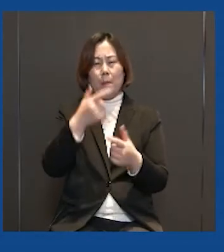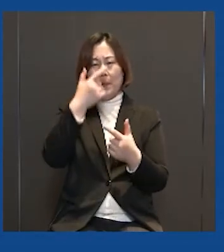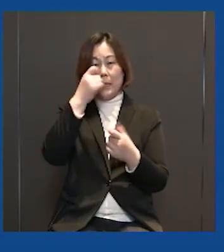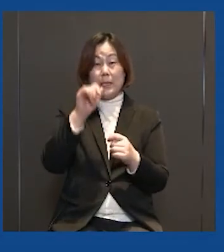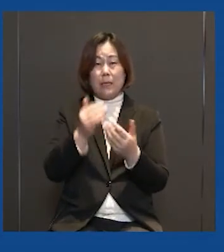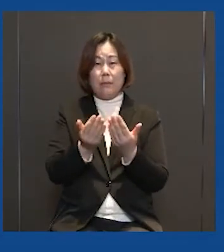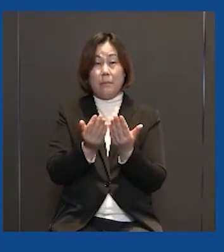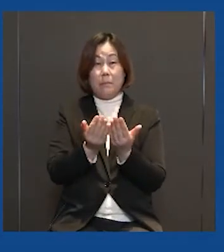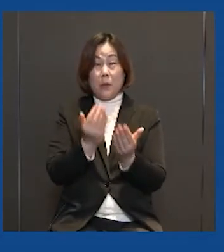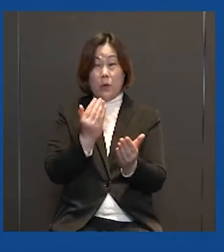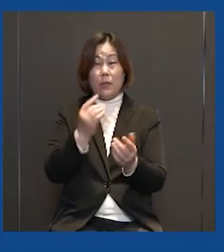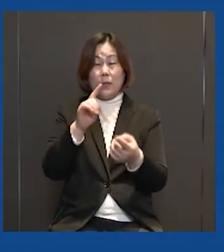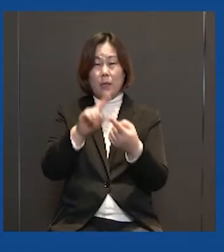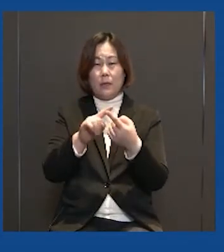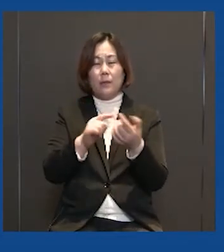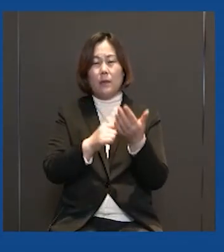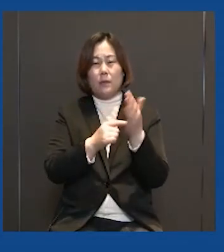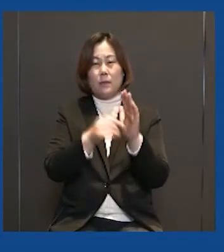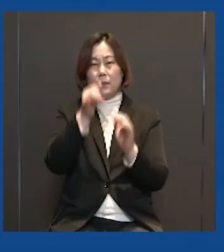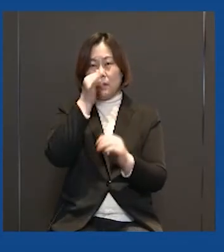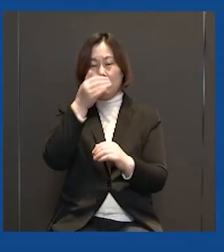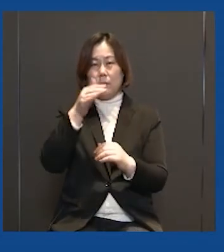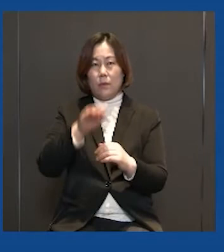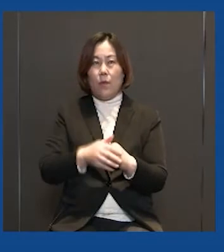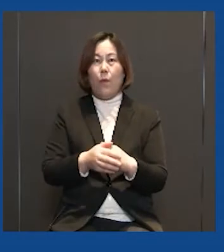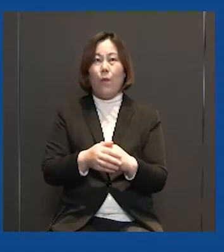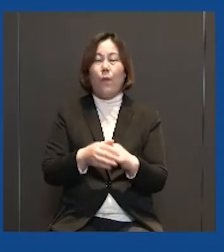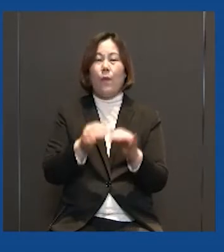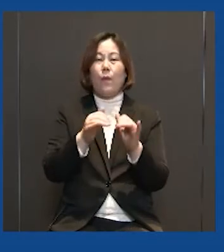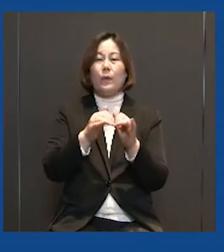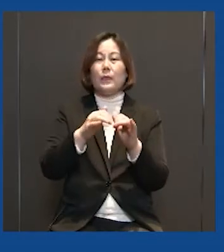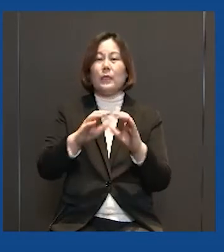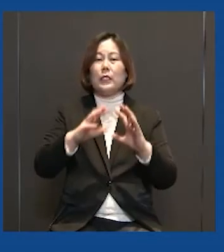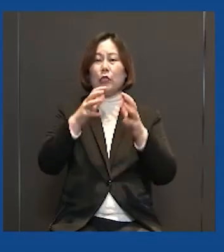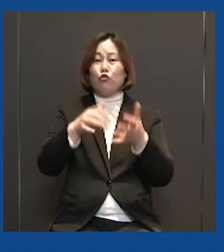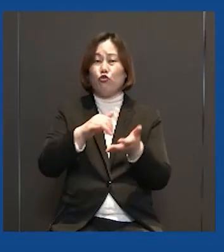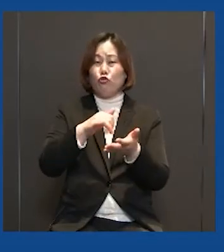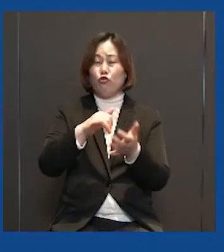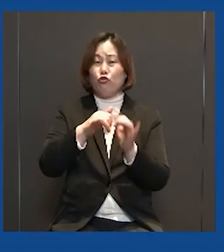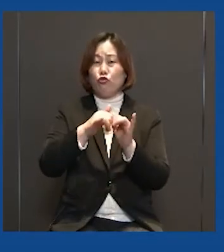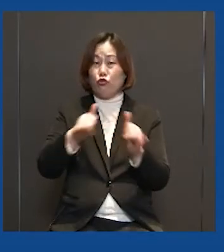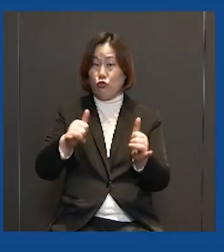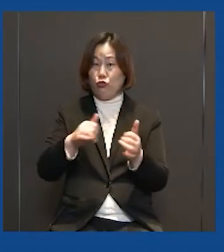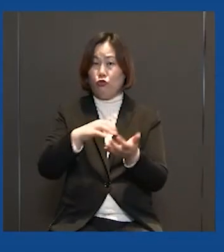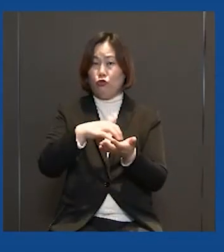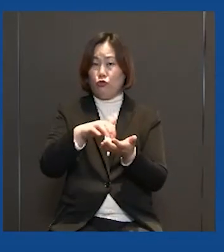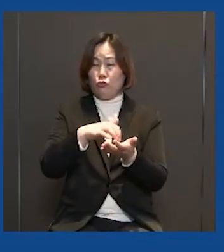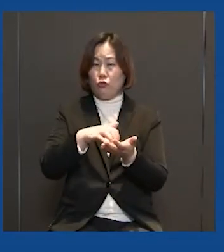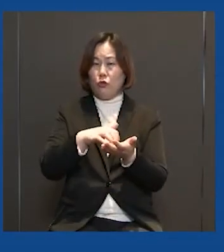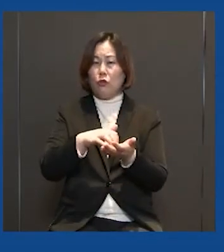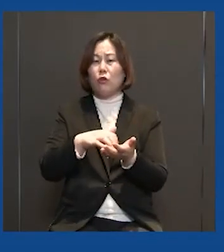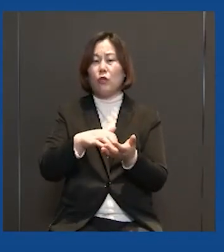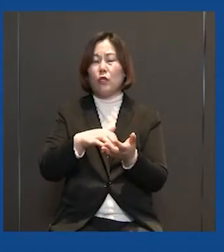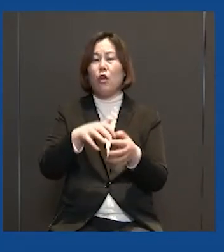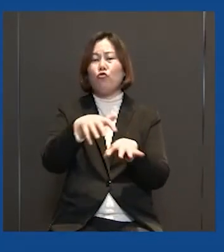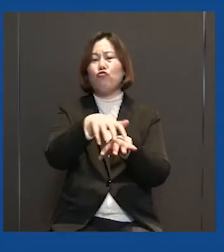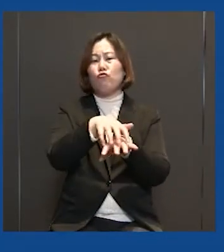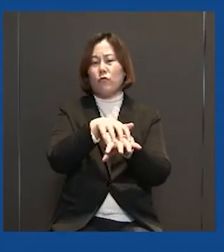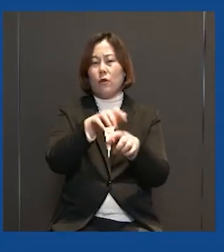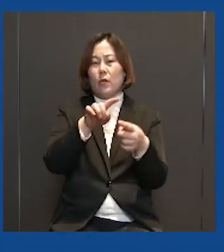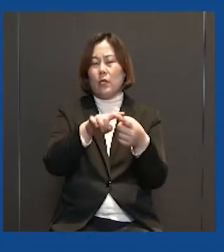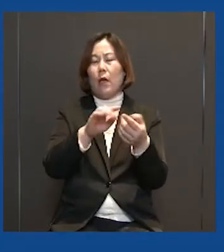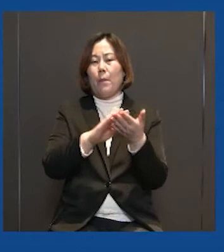demographic configuration and how that demands rethinking aging. And I think Professor